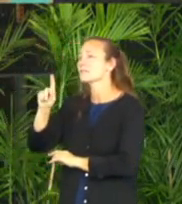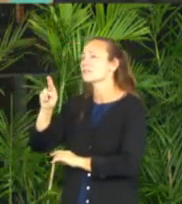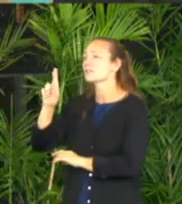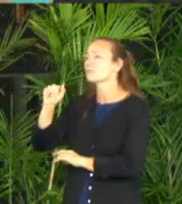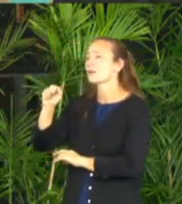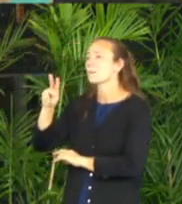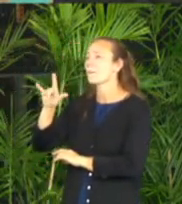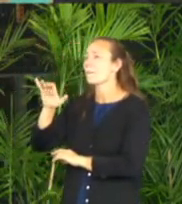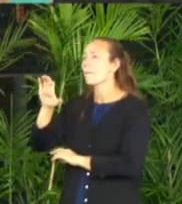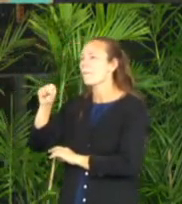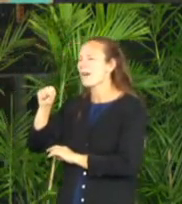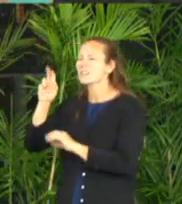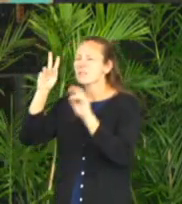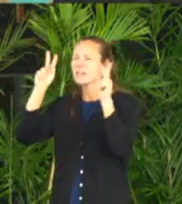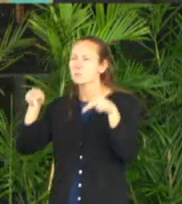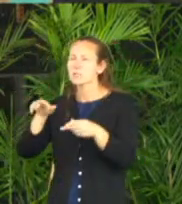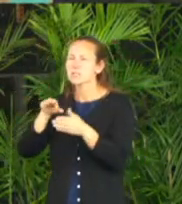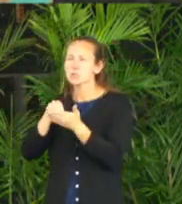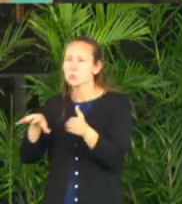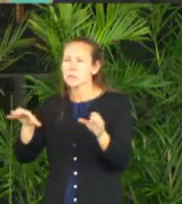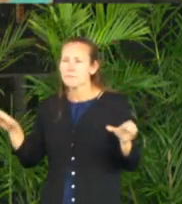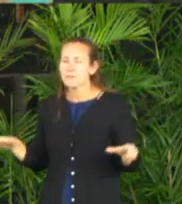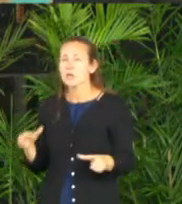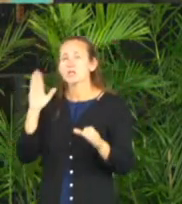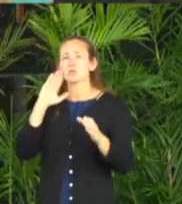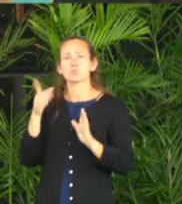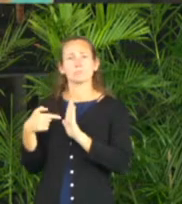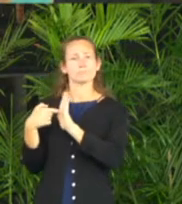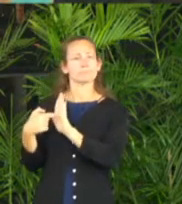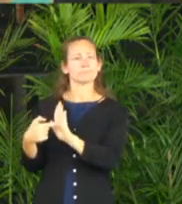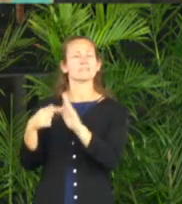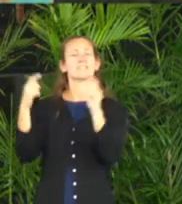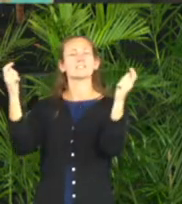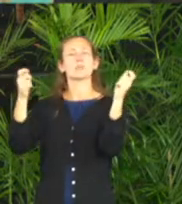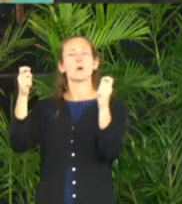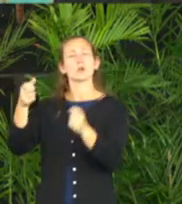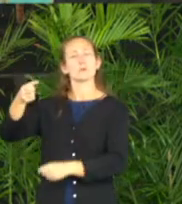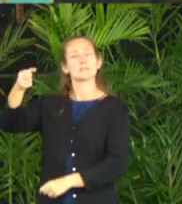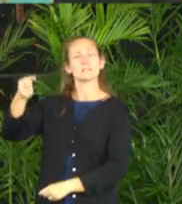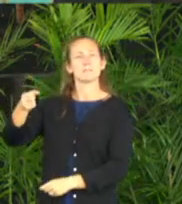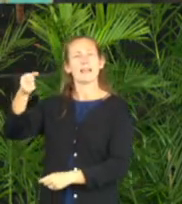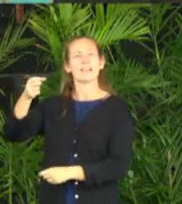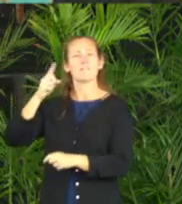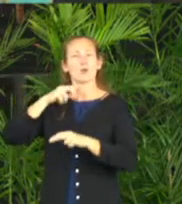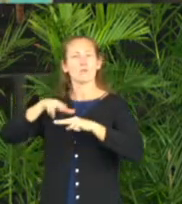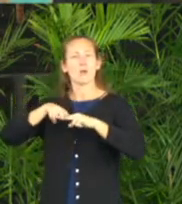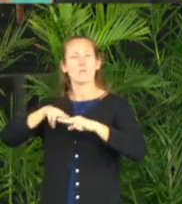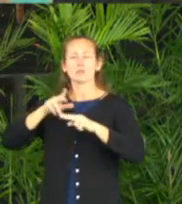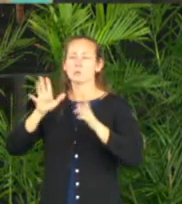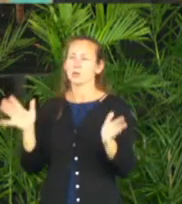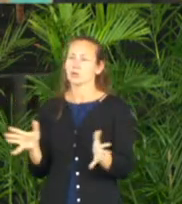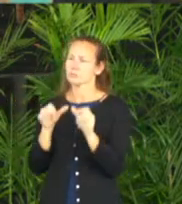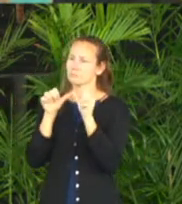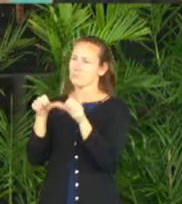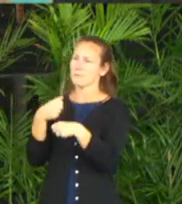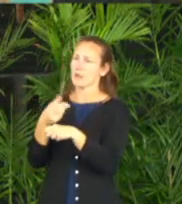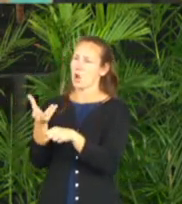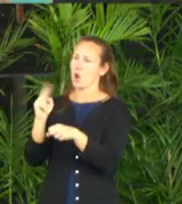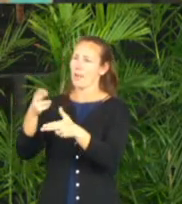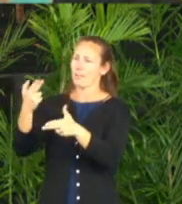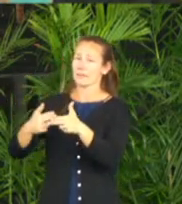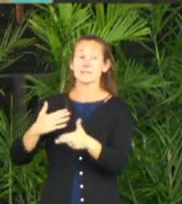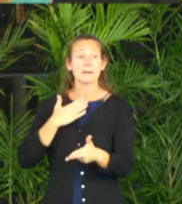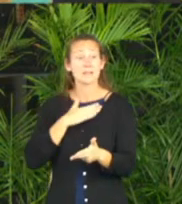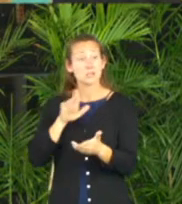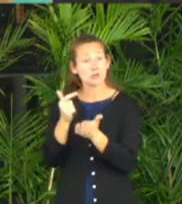will present them with a ceremonial spike to remind and encourage them to create their own legacy. Will the graduates please rise